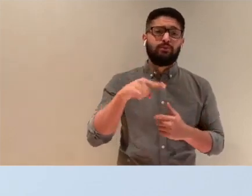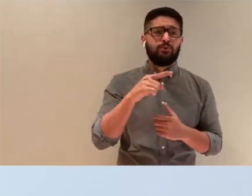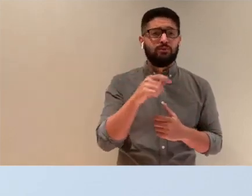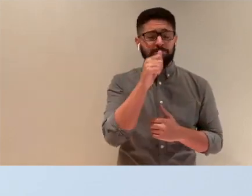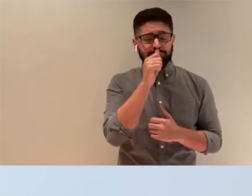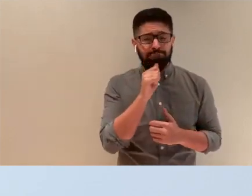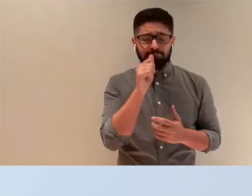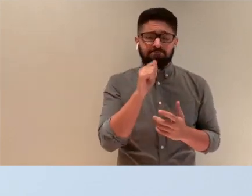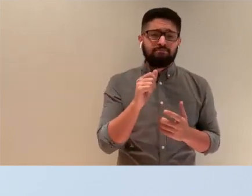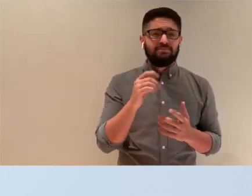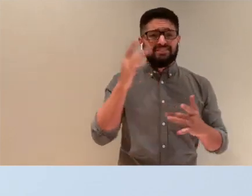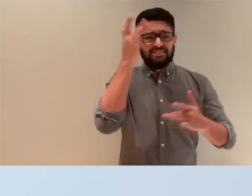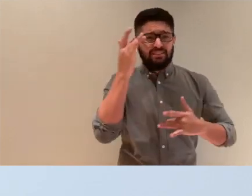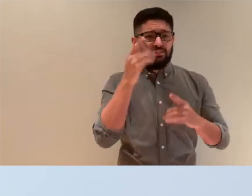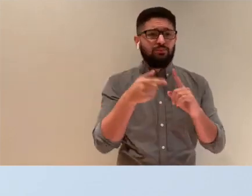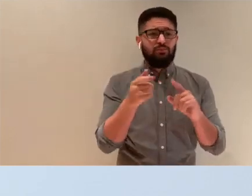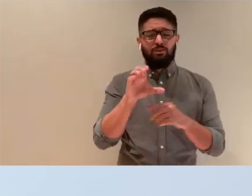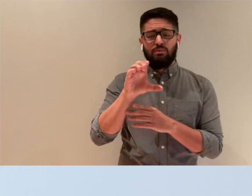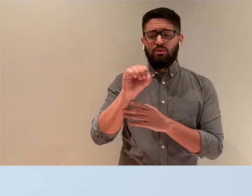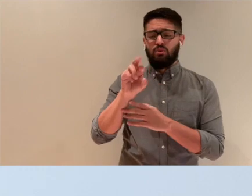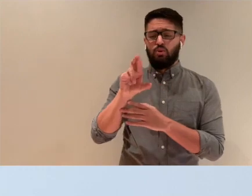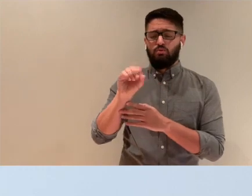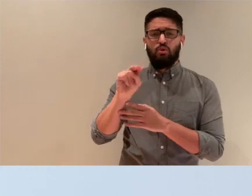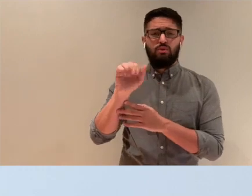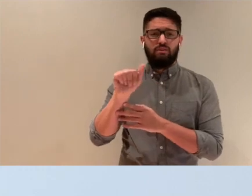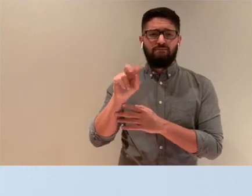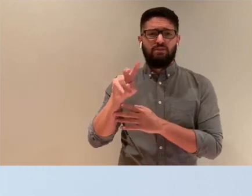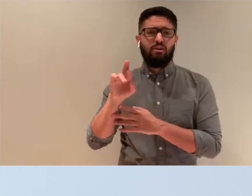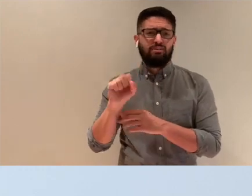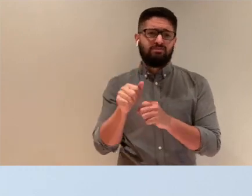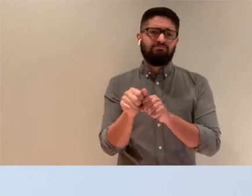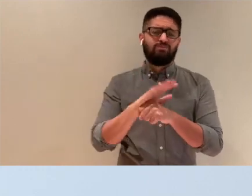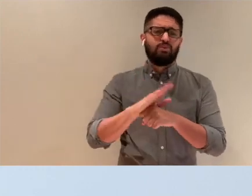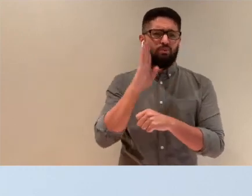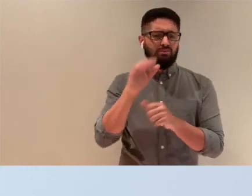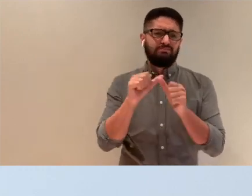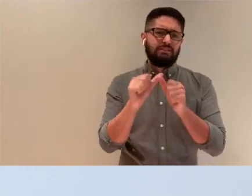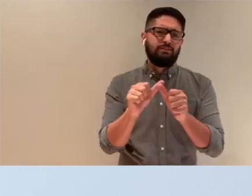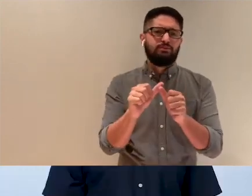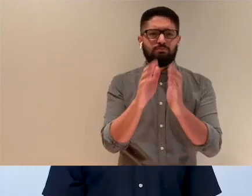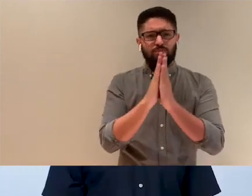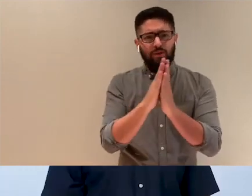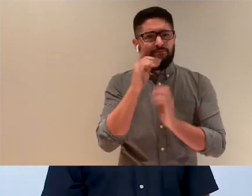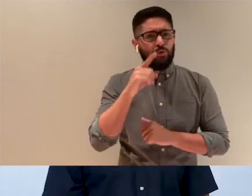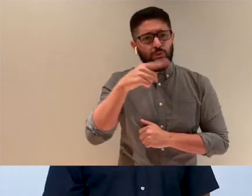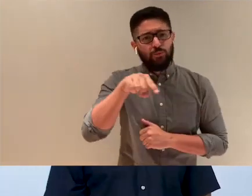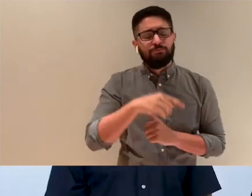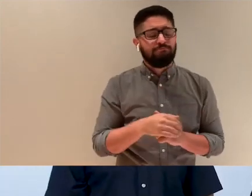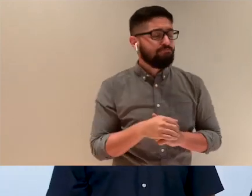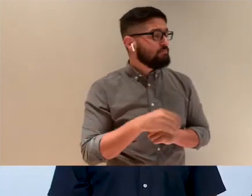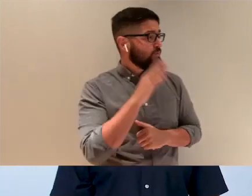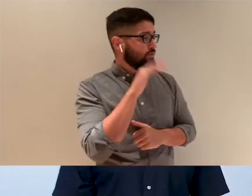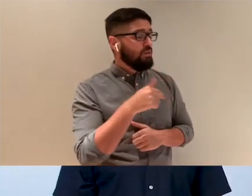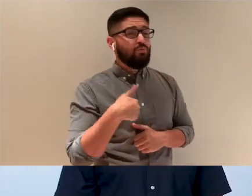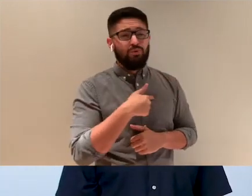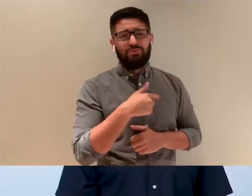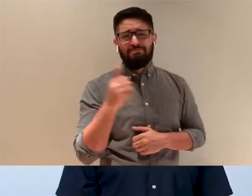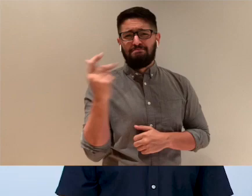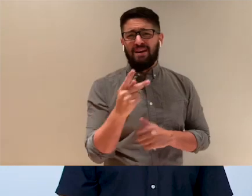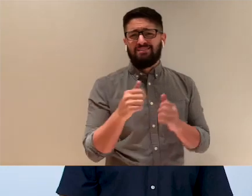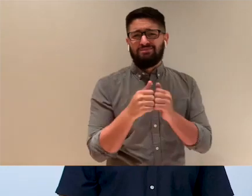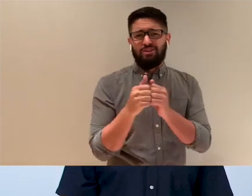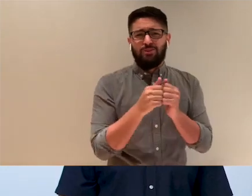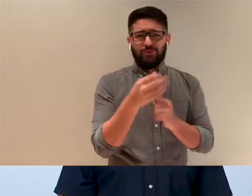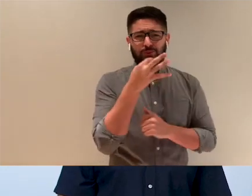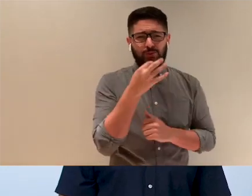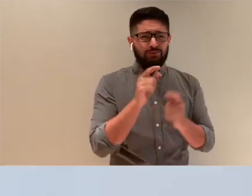dealing with the sickness of the coronavirus, and we're gonna continue to be praying for you. Yeah, and you know, we'll be back together soon, face to